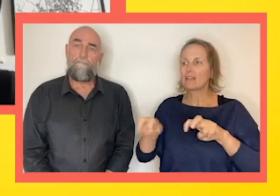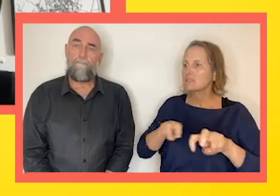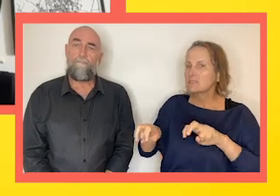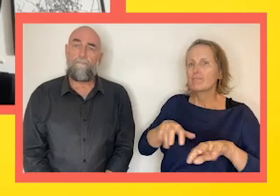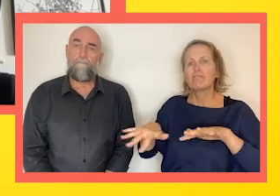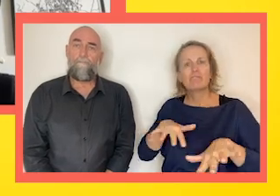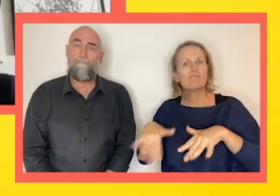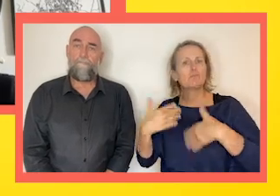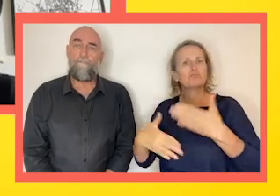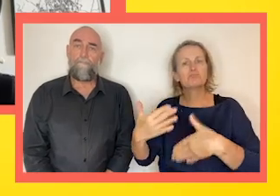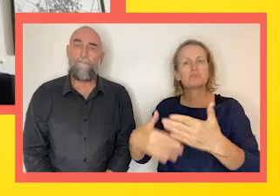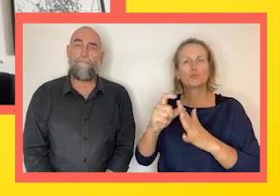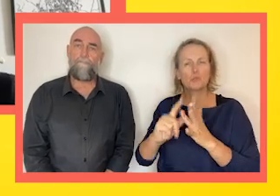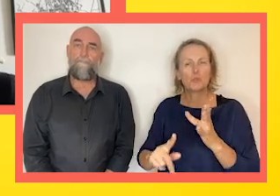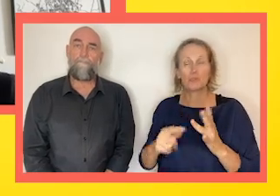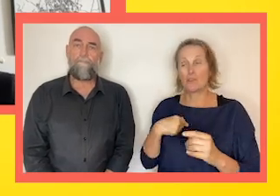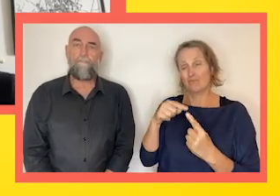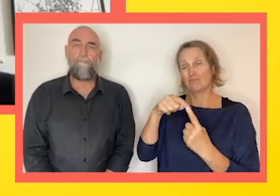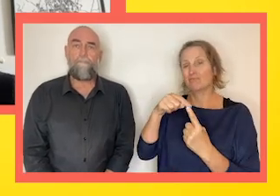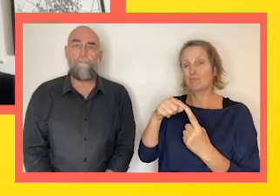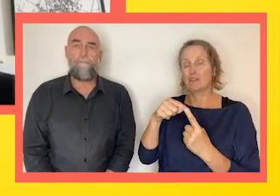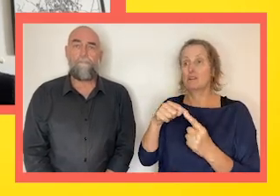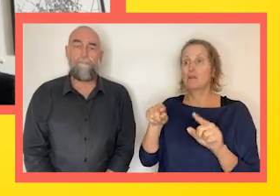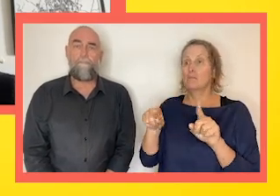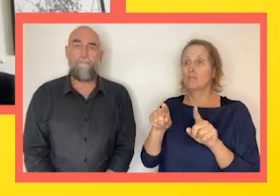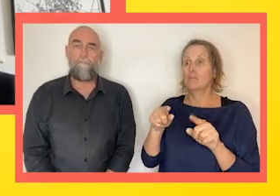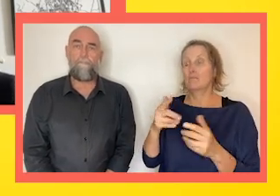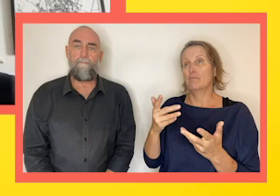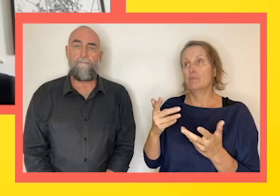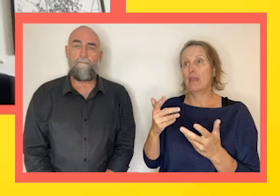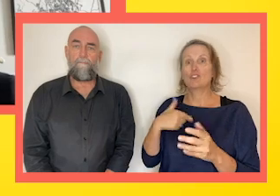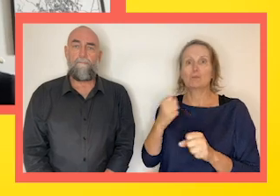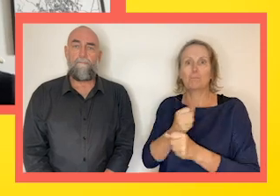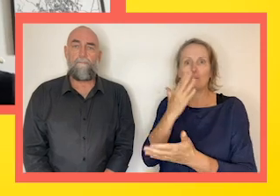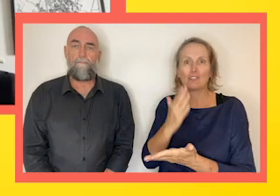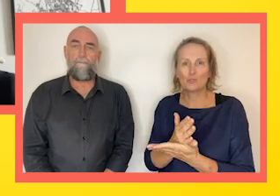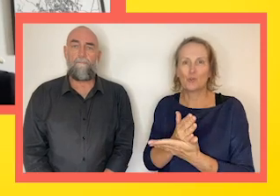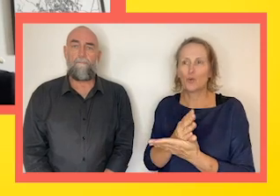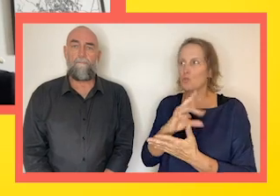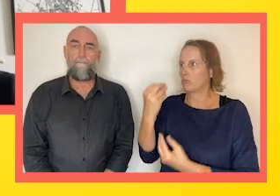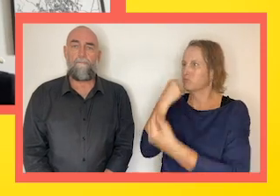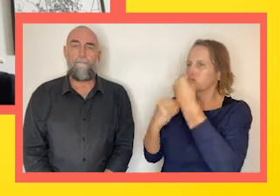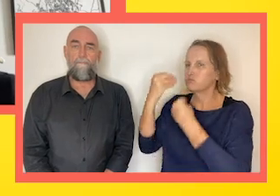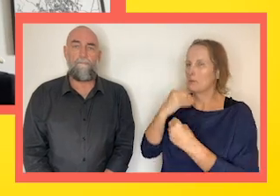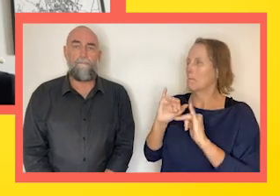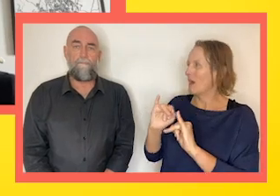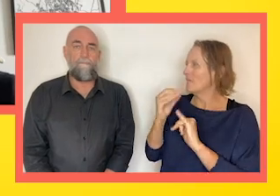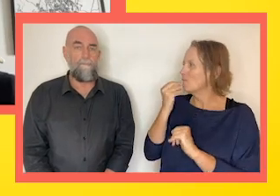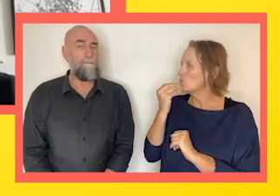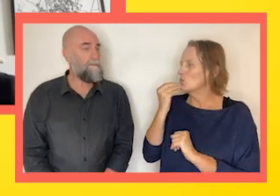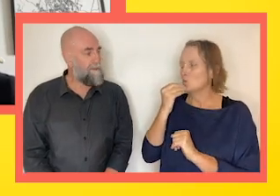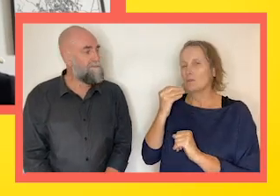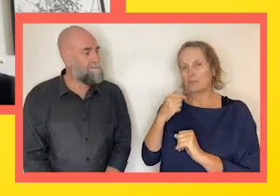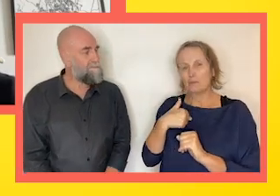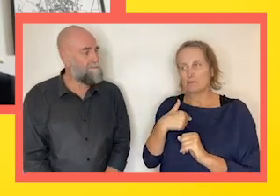active, I think. And that was one thing. And watching that I'm not not letting myself go over the top on what I'm eating, because